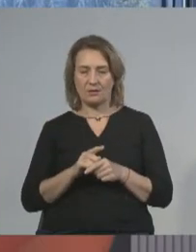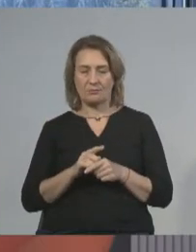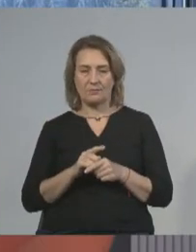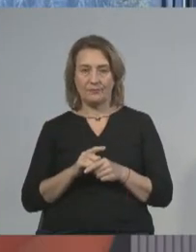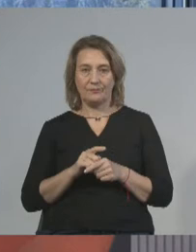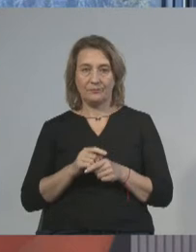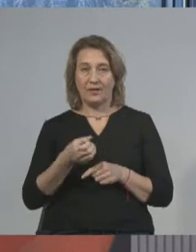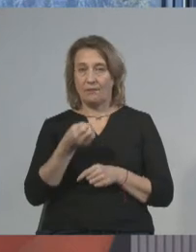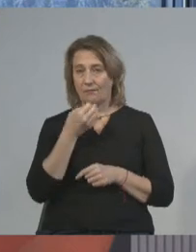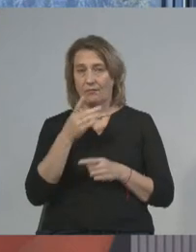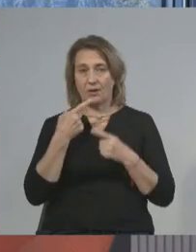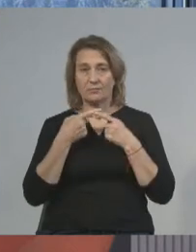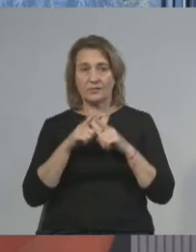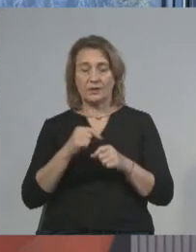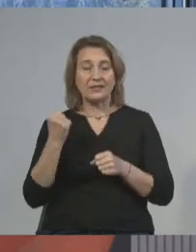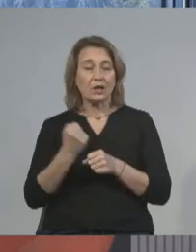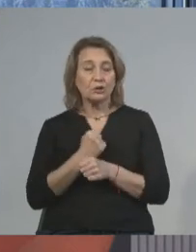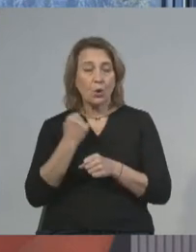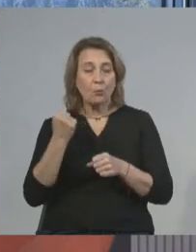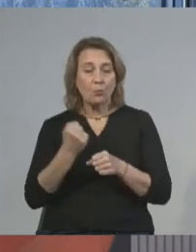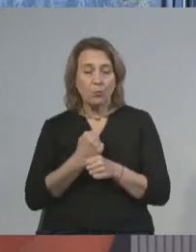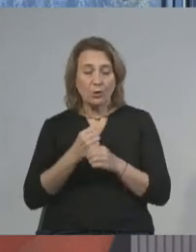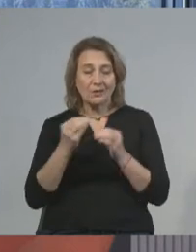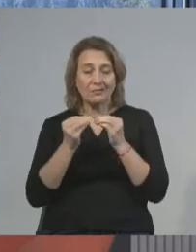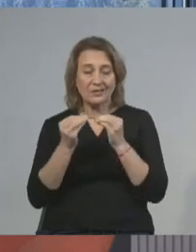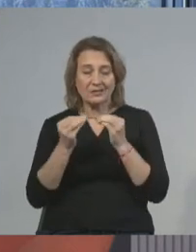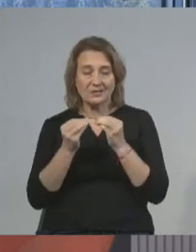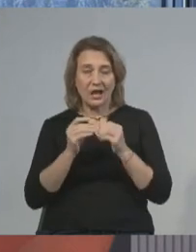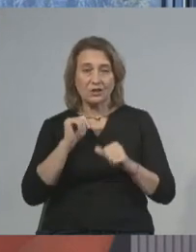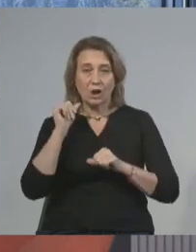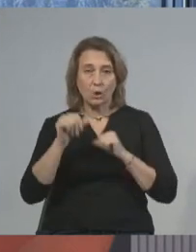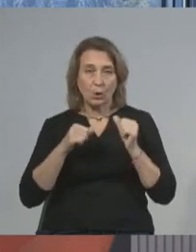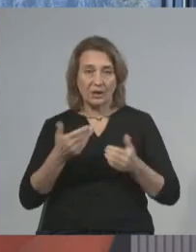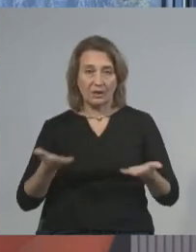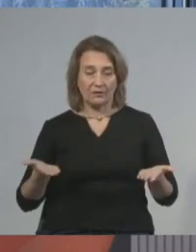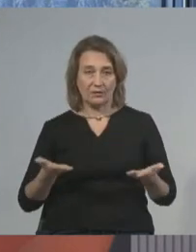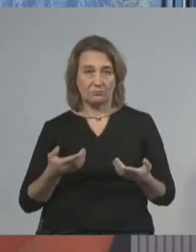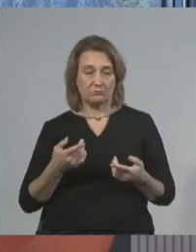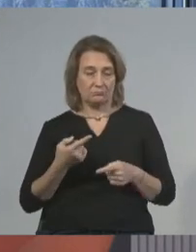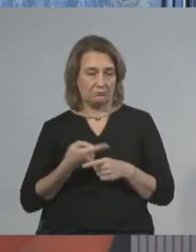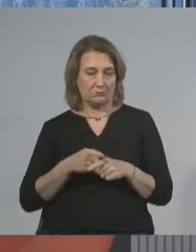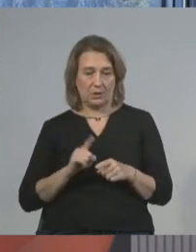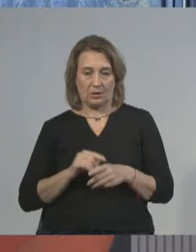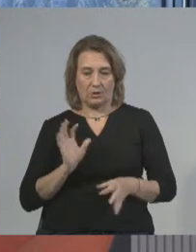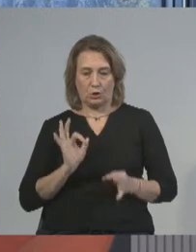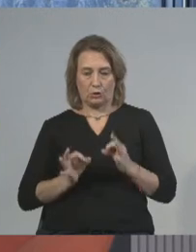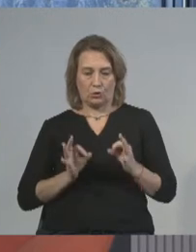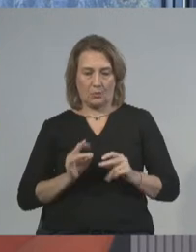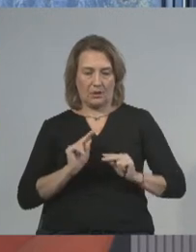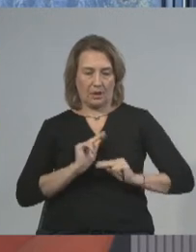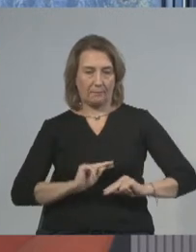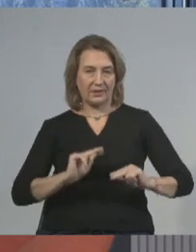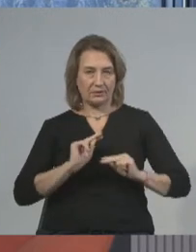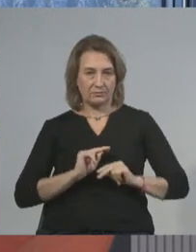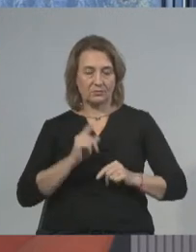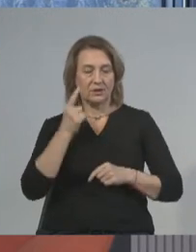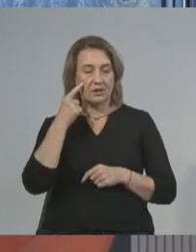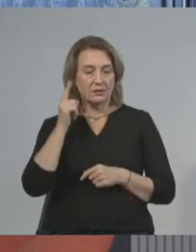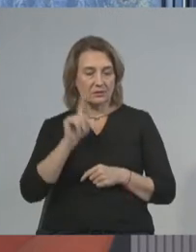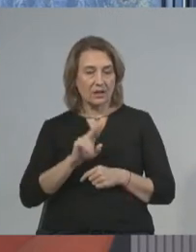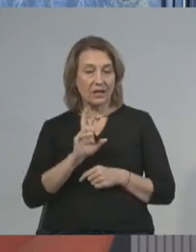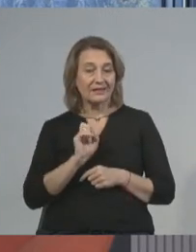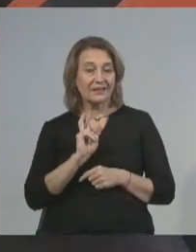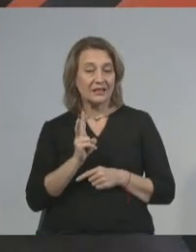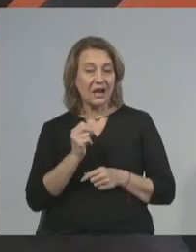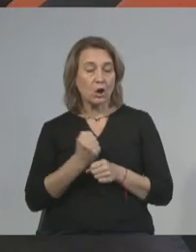uh media it's a classical a tool and this is the methodology that has been validated by russians for